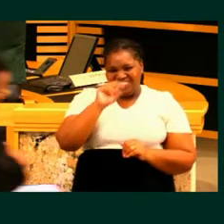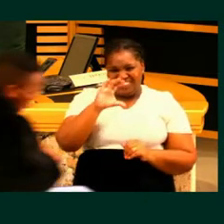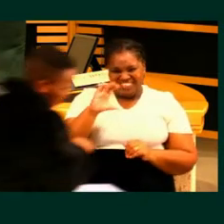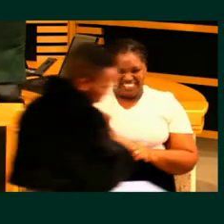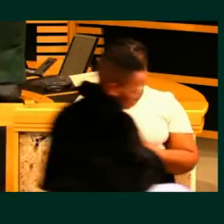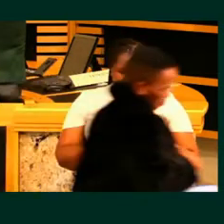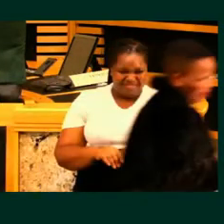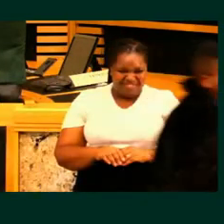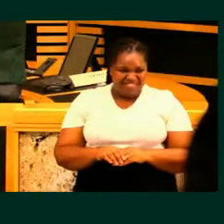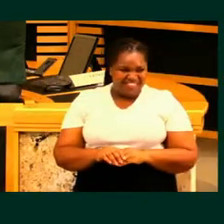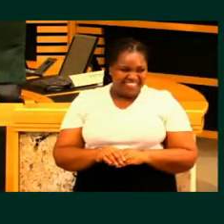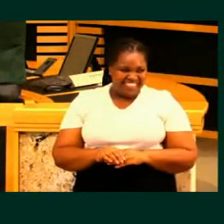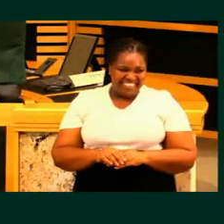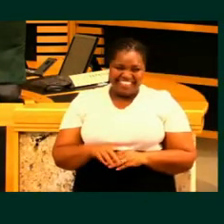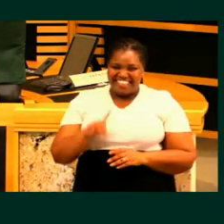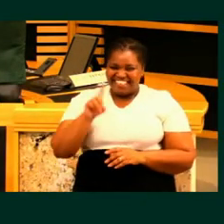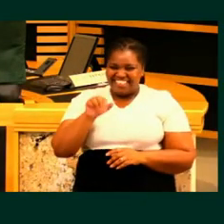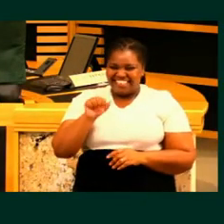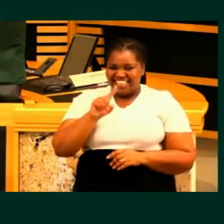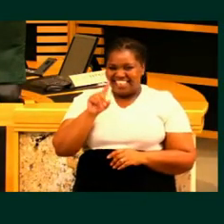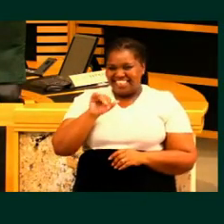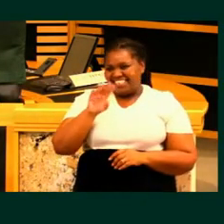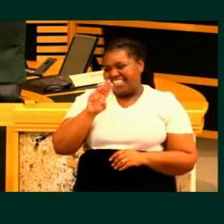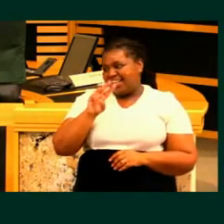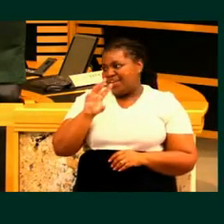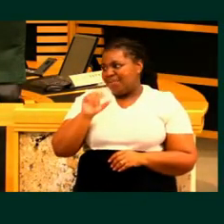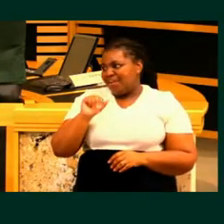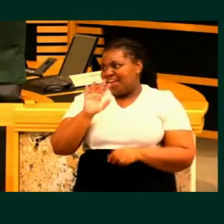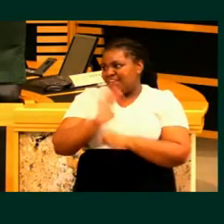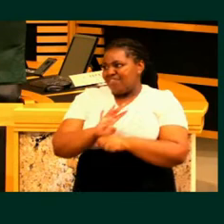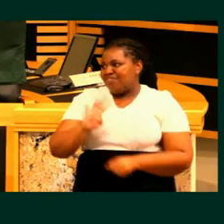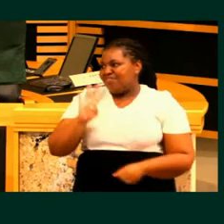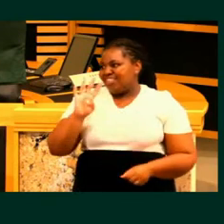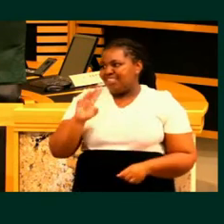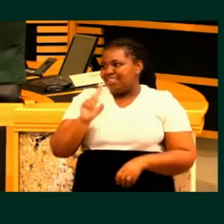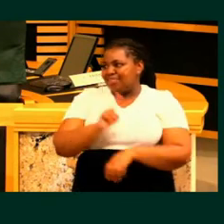honorable Sawa 14 minutes onor